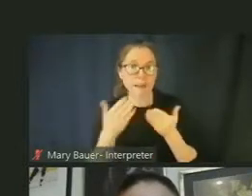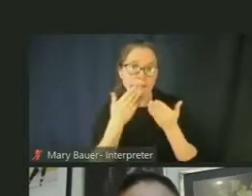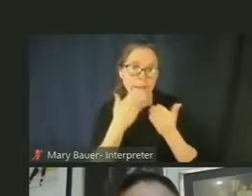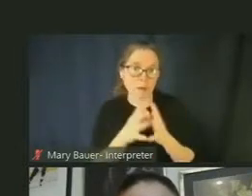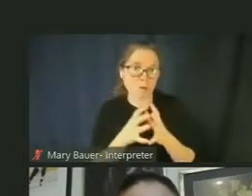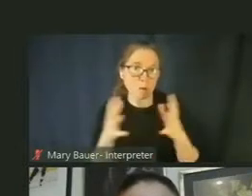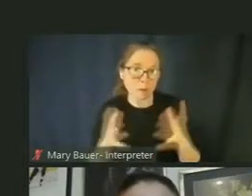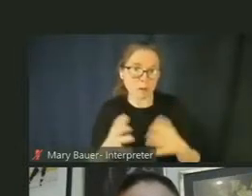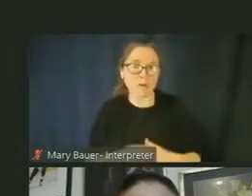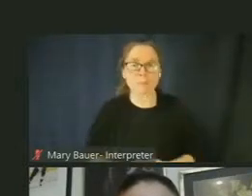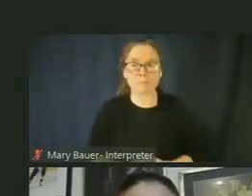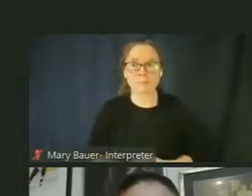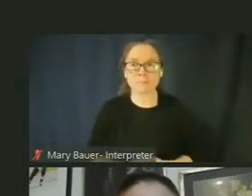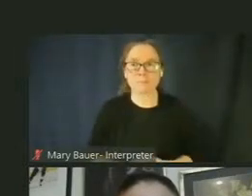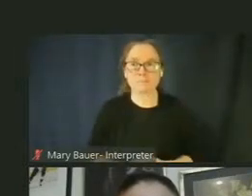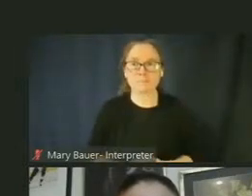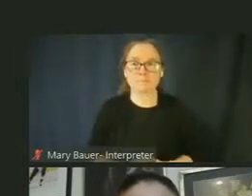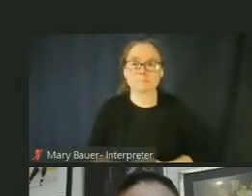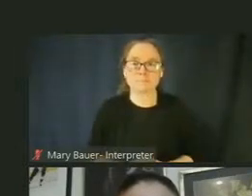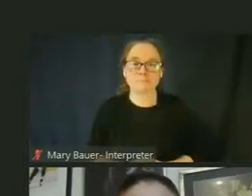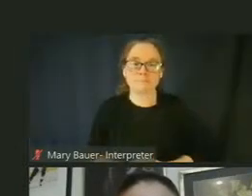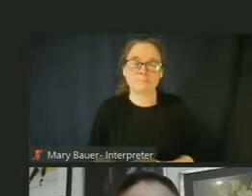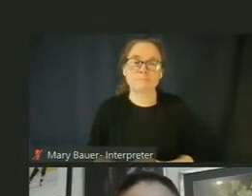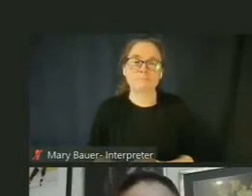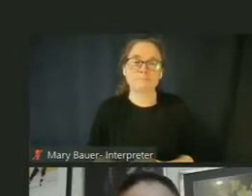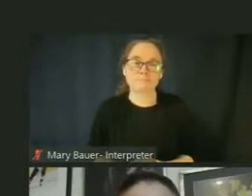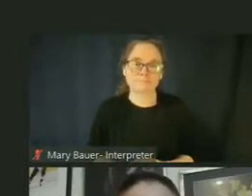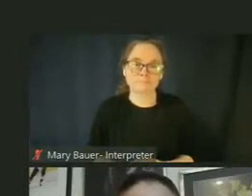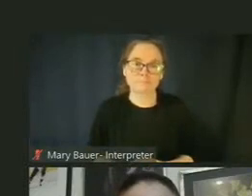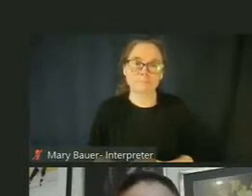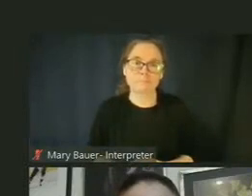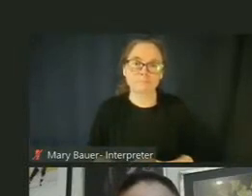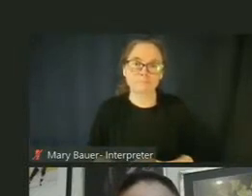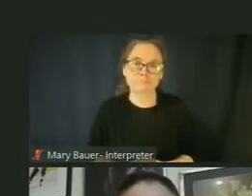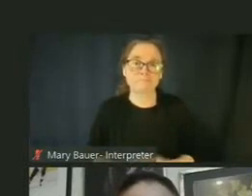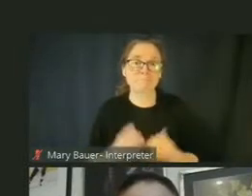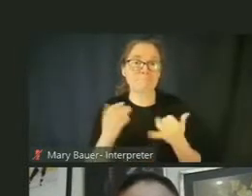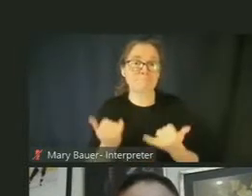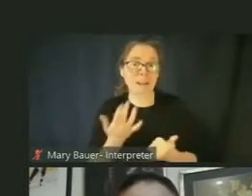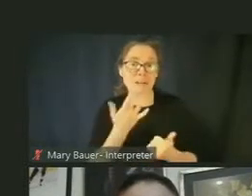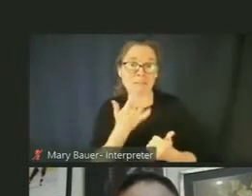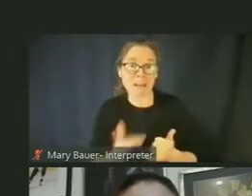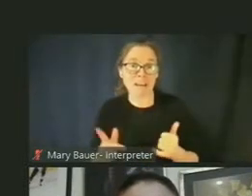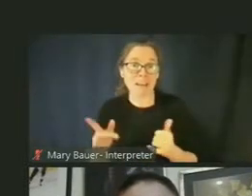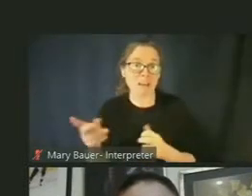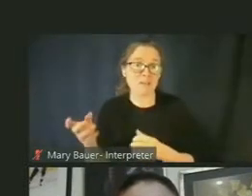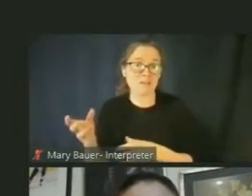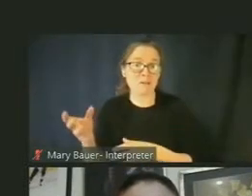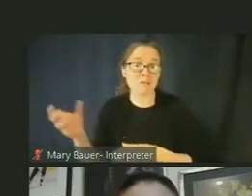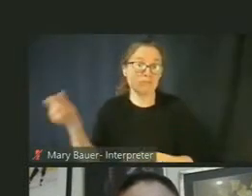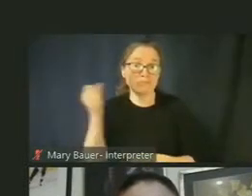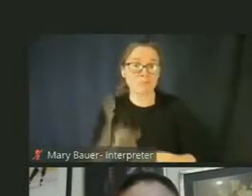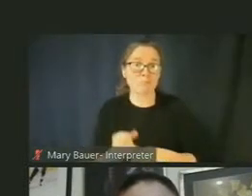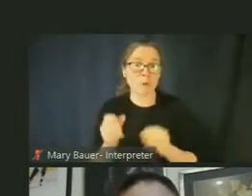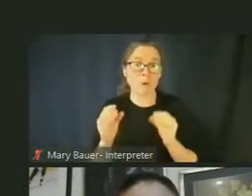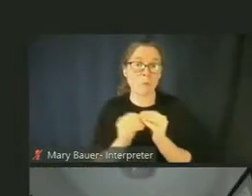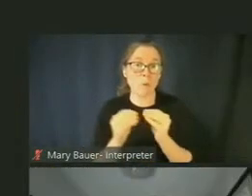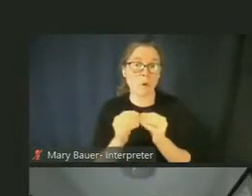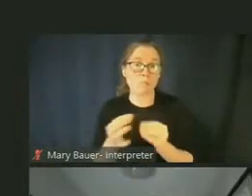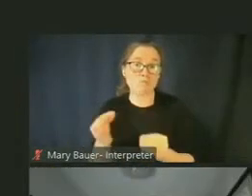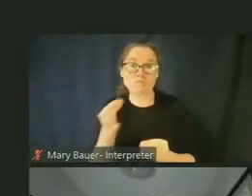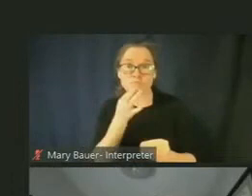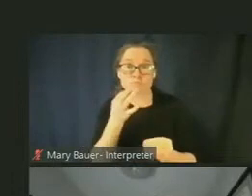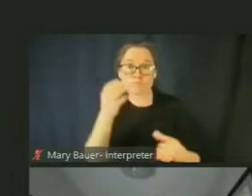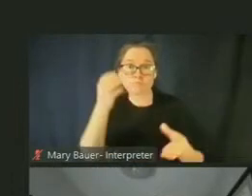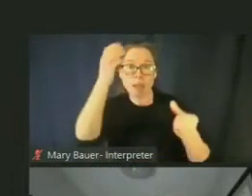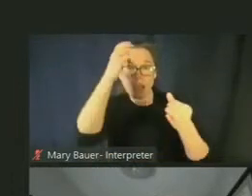We're now fortunate to have even more experts and partners with us. I